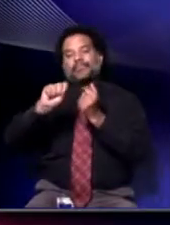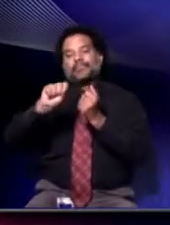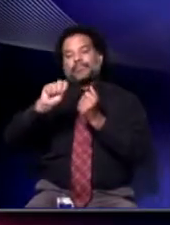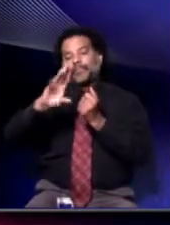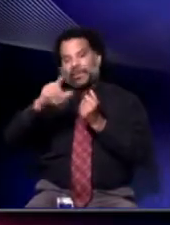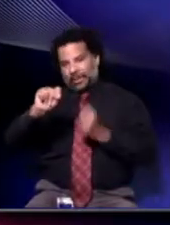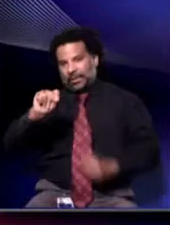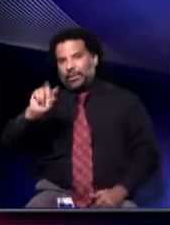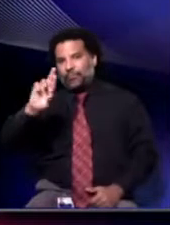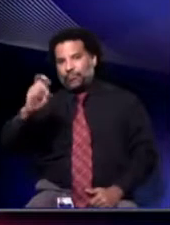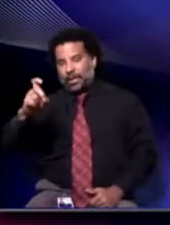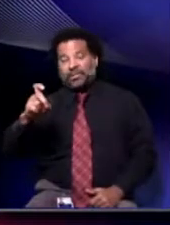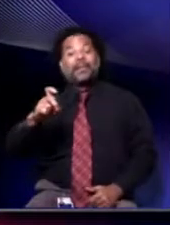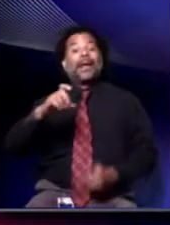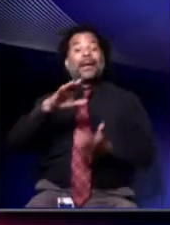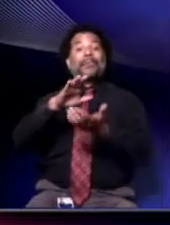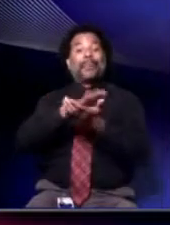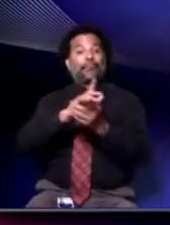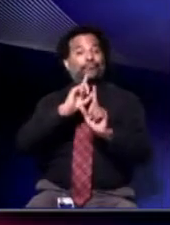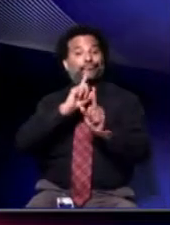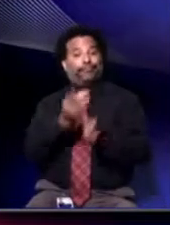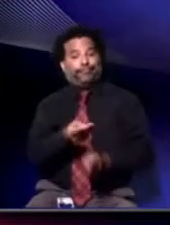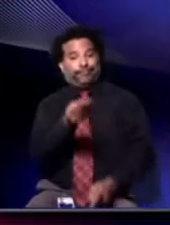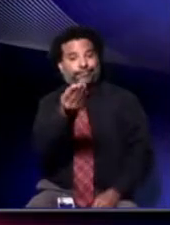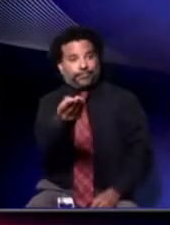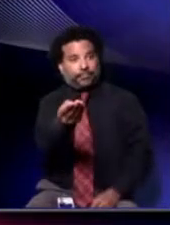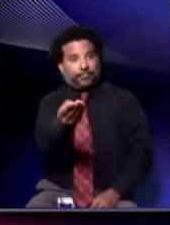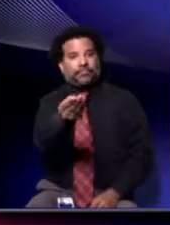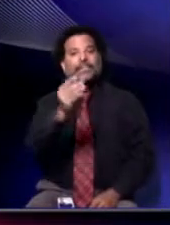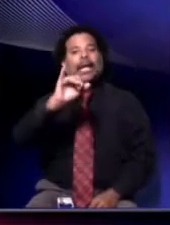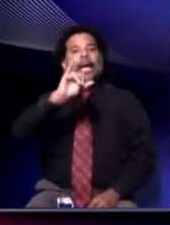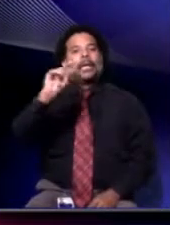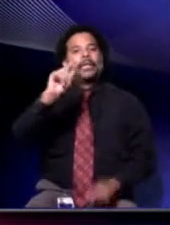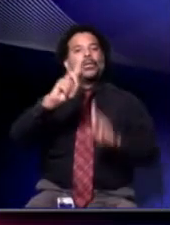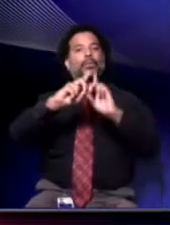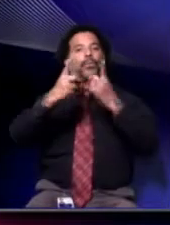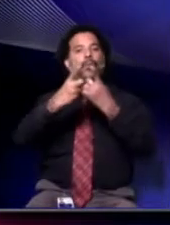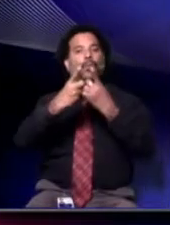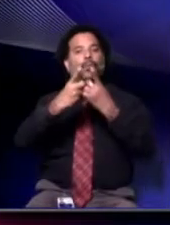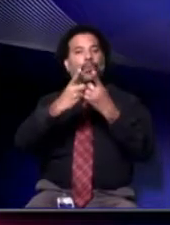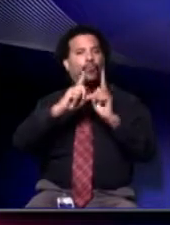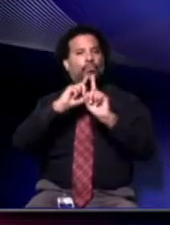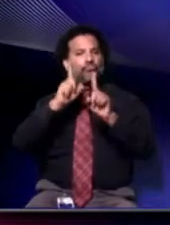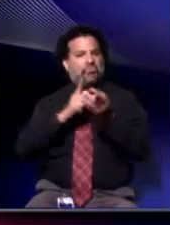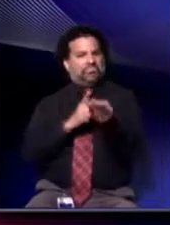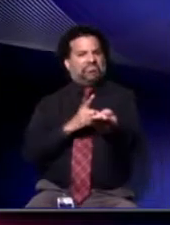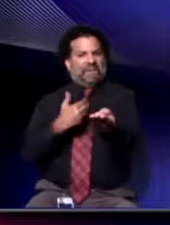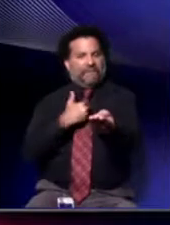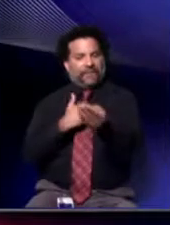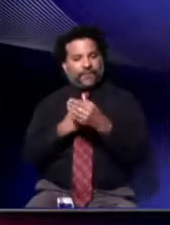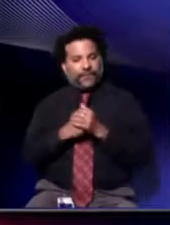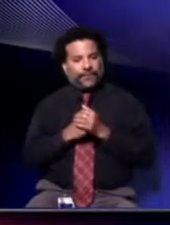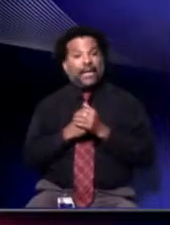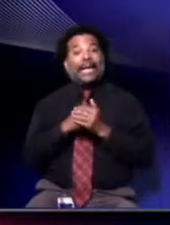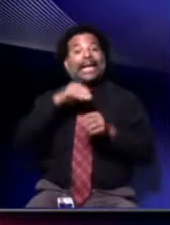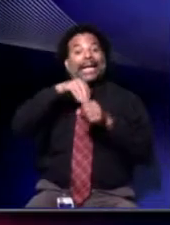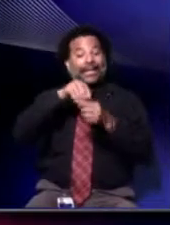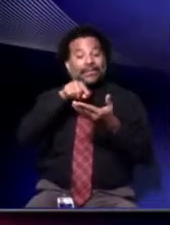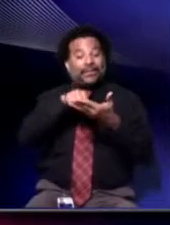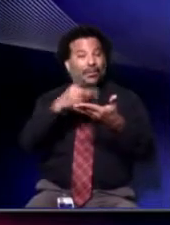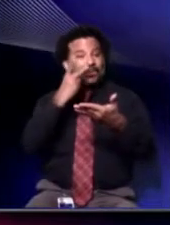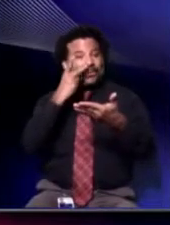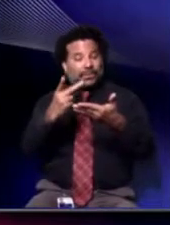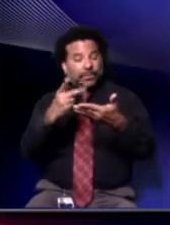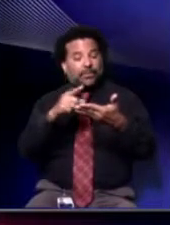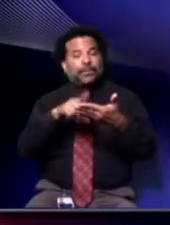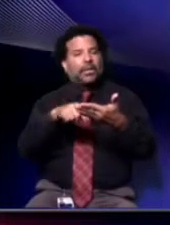in your board packets a copy of my IT department report. In it, I'd like to take a moment just to